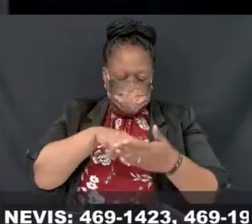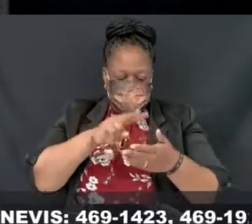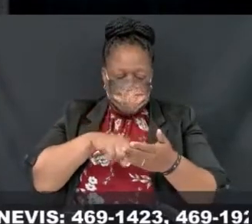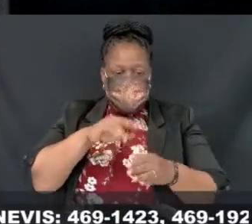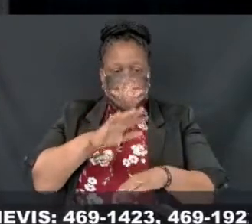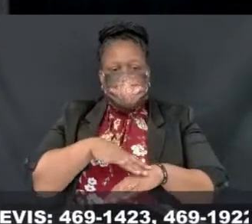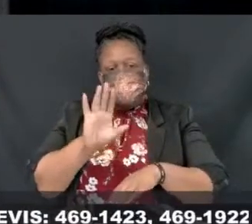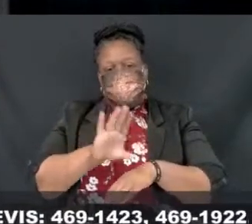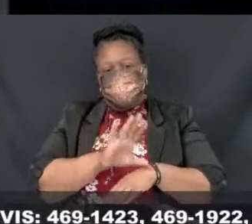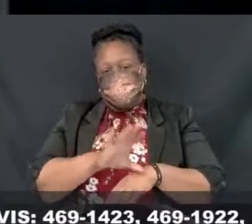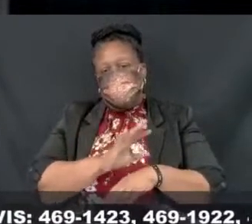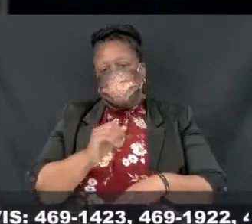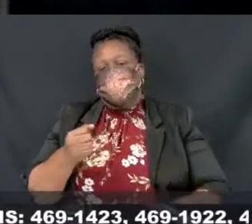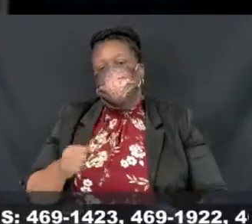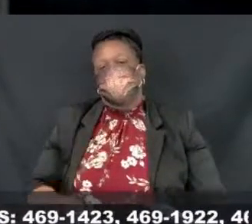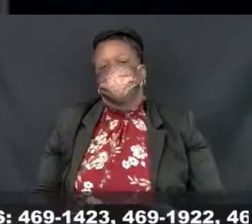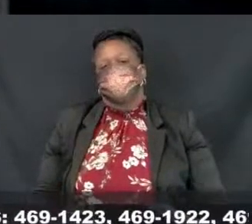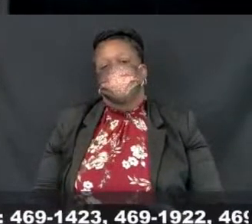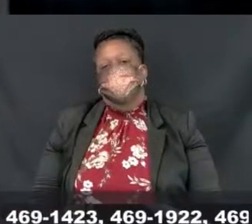covid19.gov.kn website.